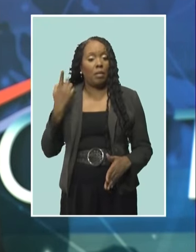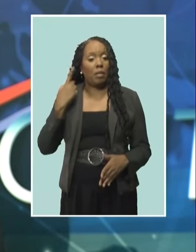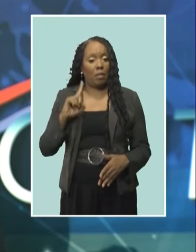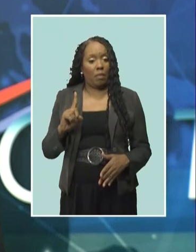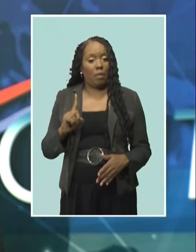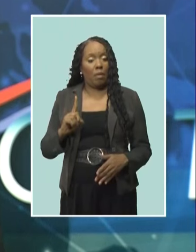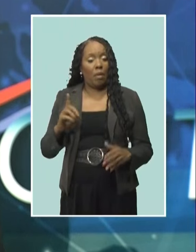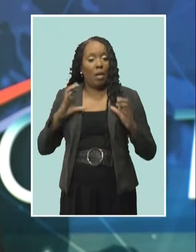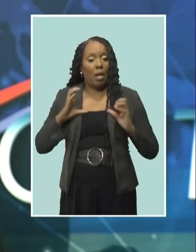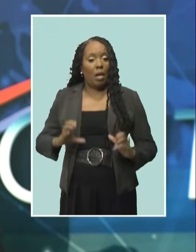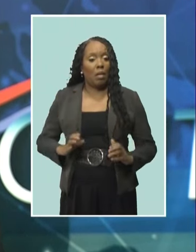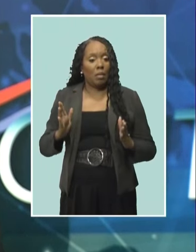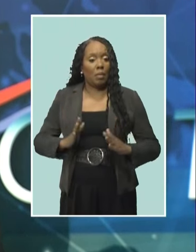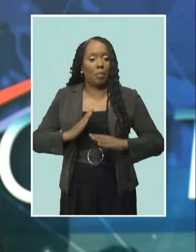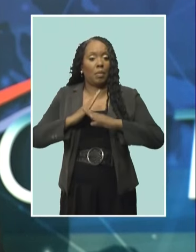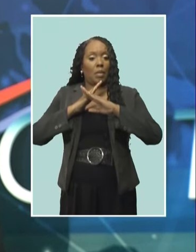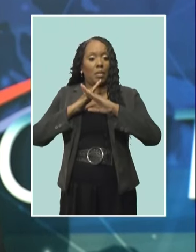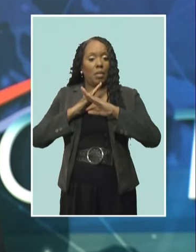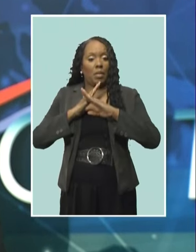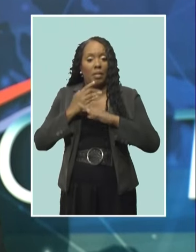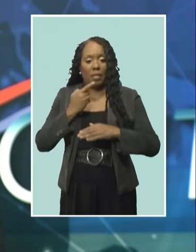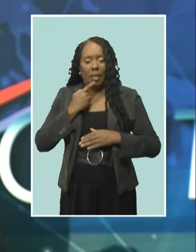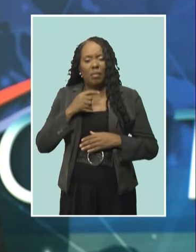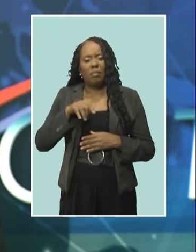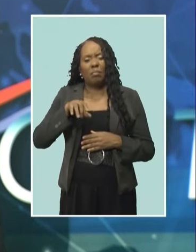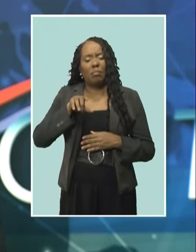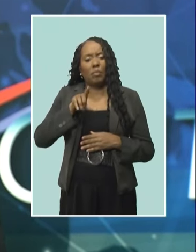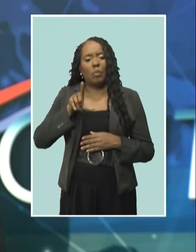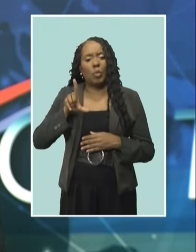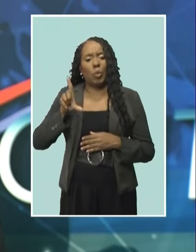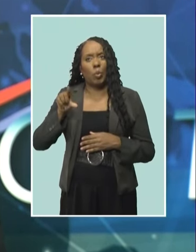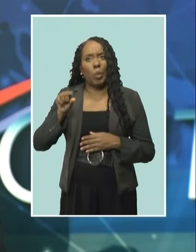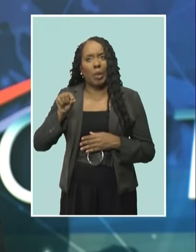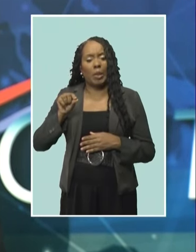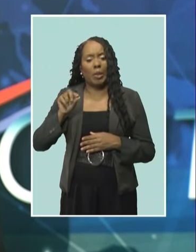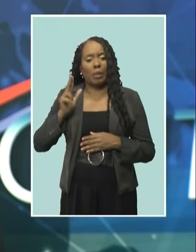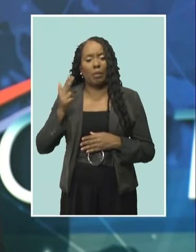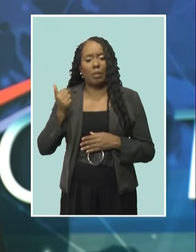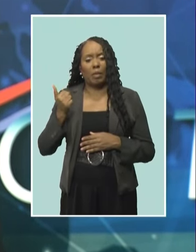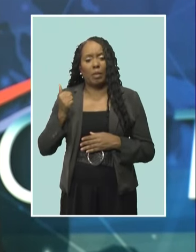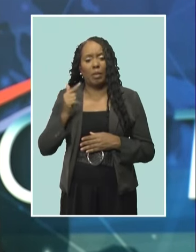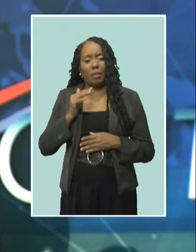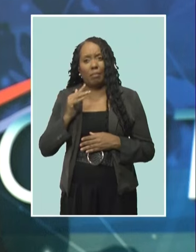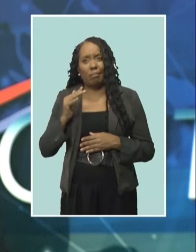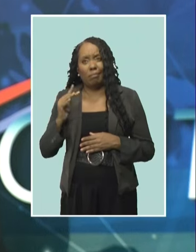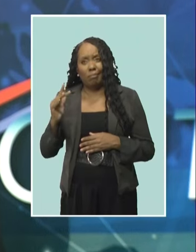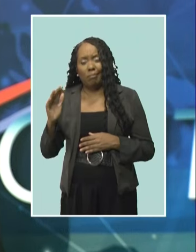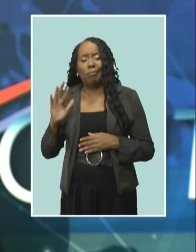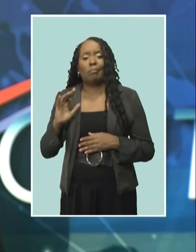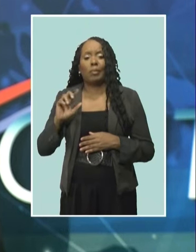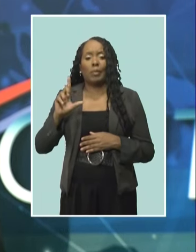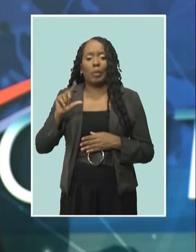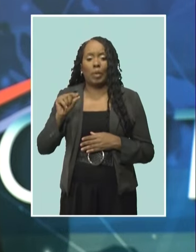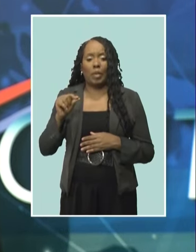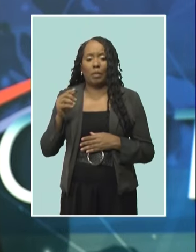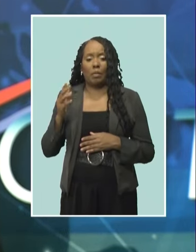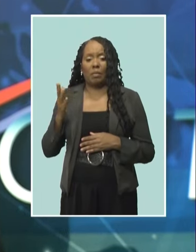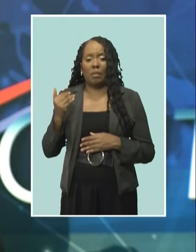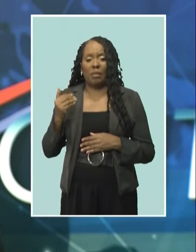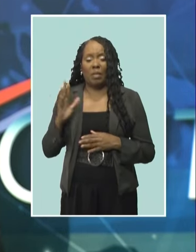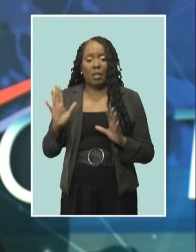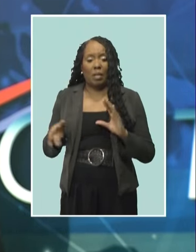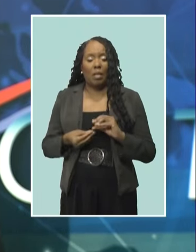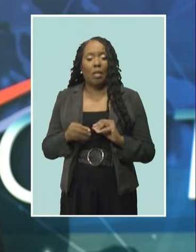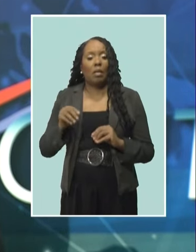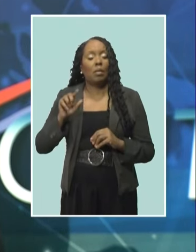Consumer Protection, Dava Leslie Ward, show that during the period 2013 to 2015, 24 complaints were